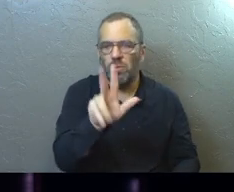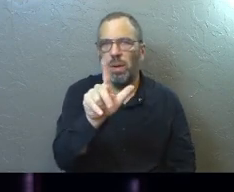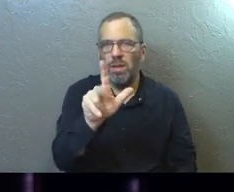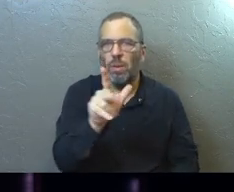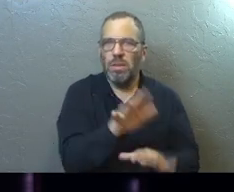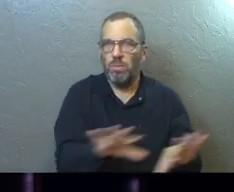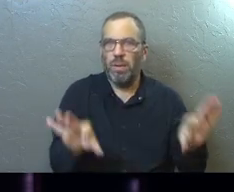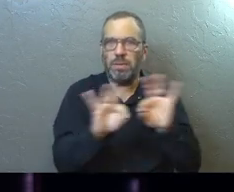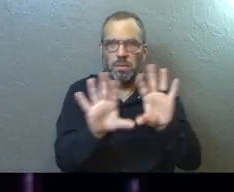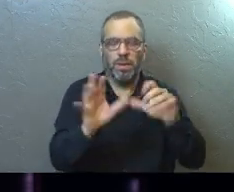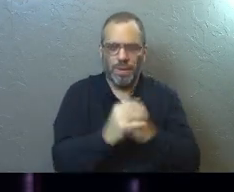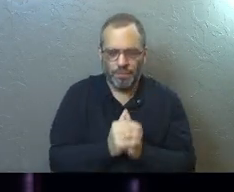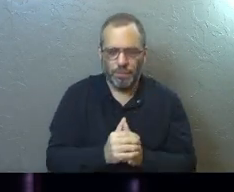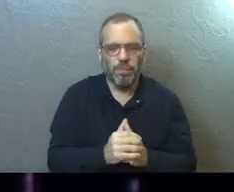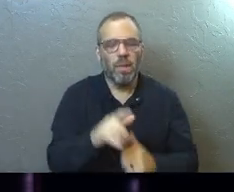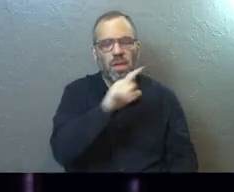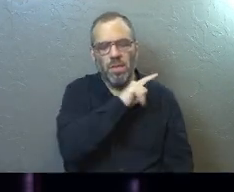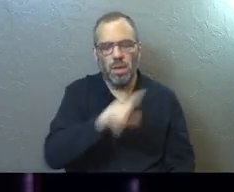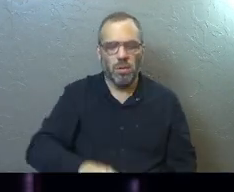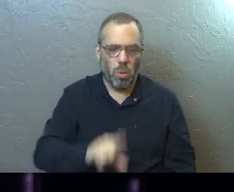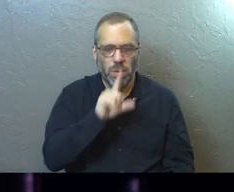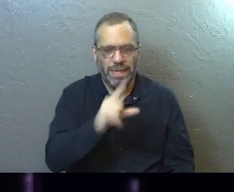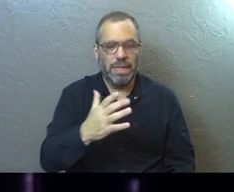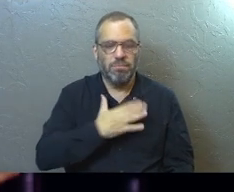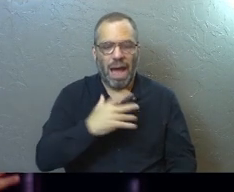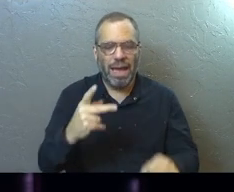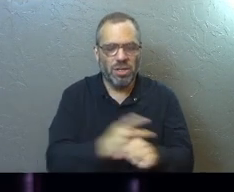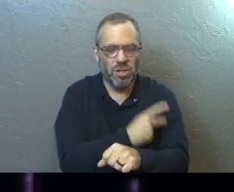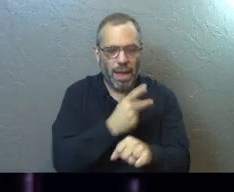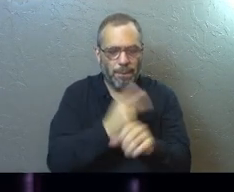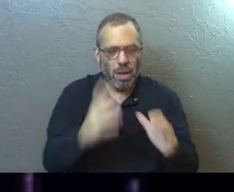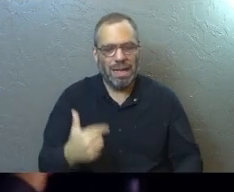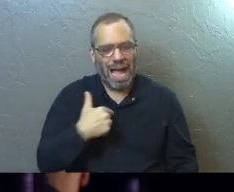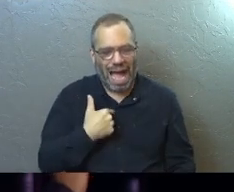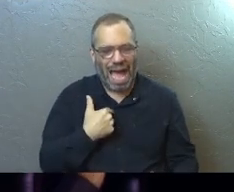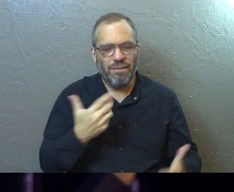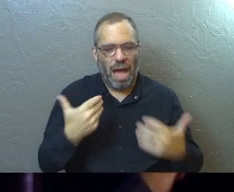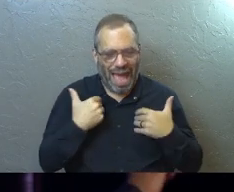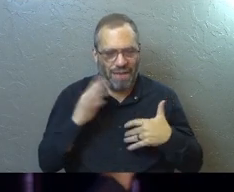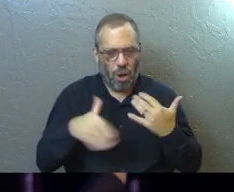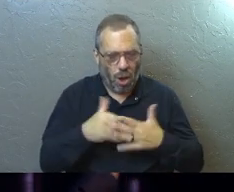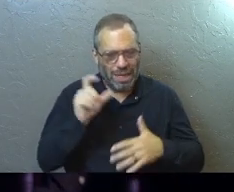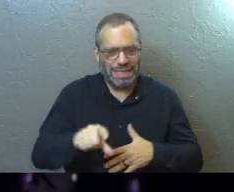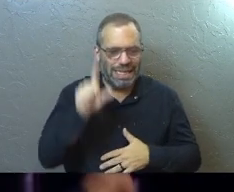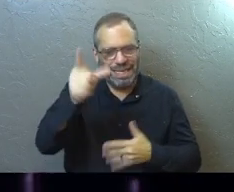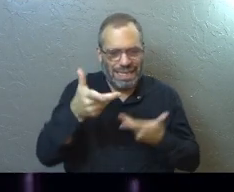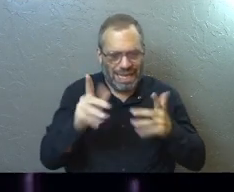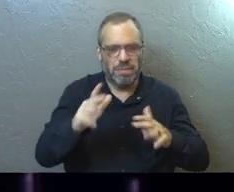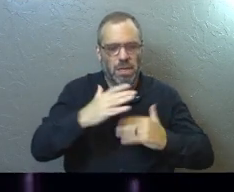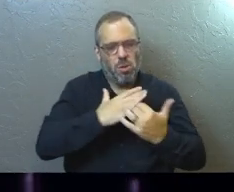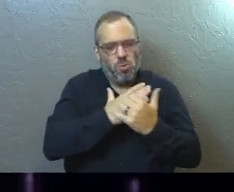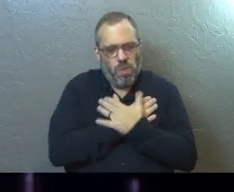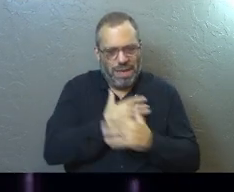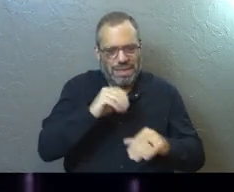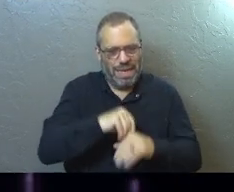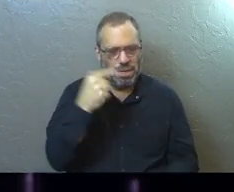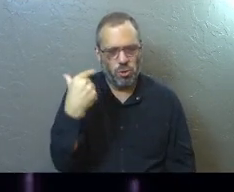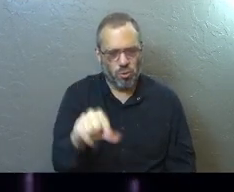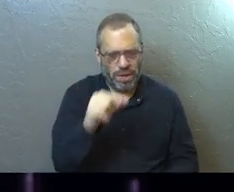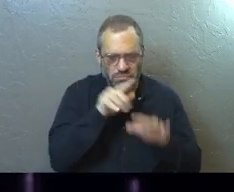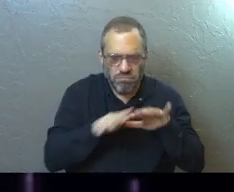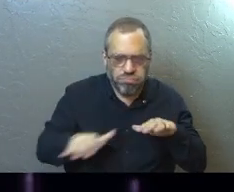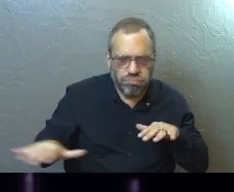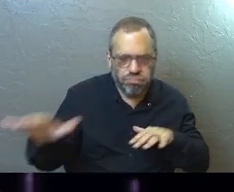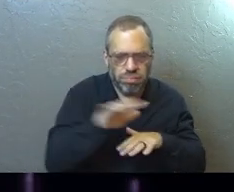us. Psalm 23, the Lord is my shepherd. I have all that I need. He lets me rest in green meadows.